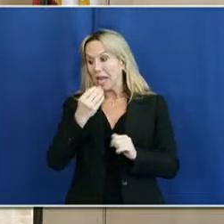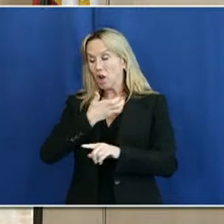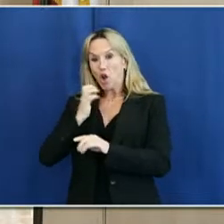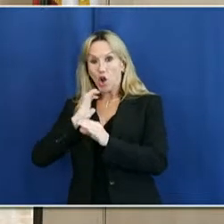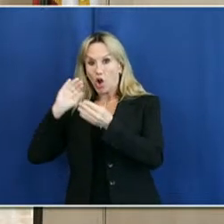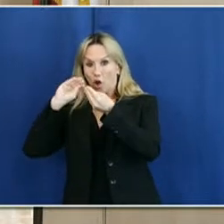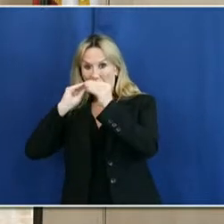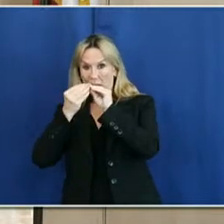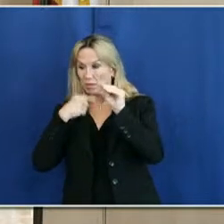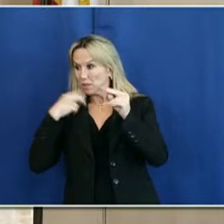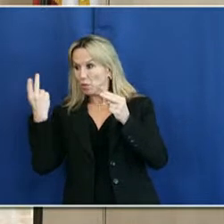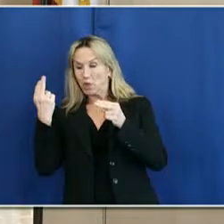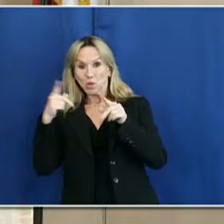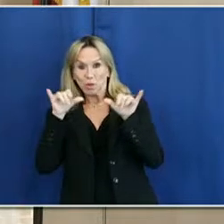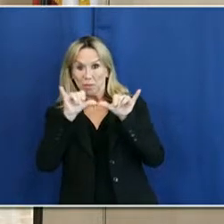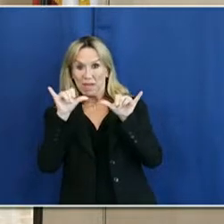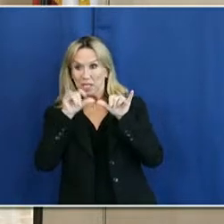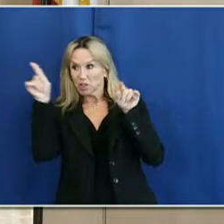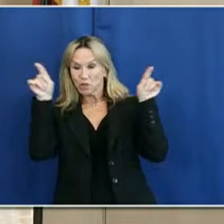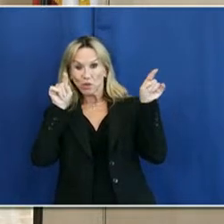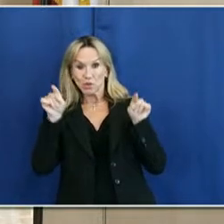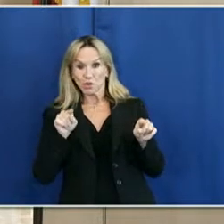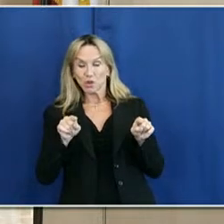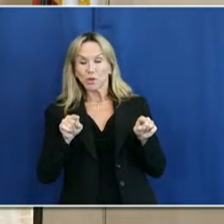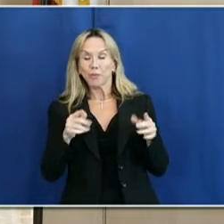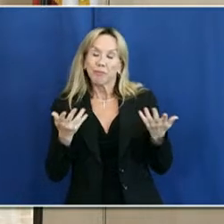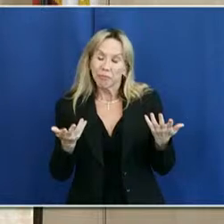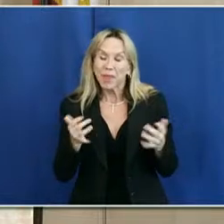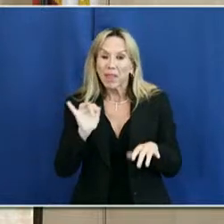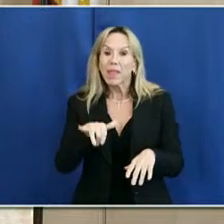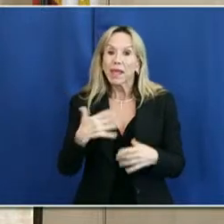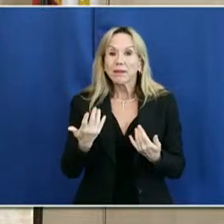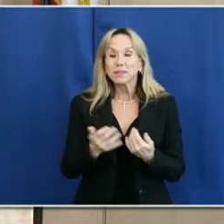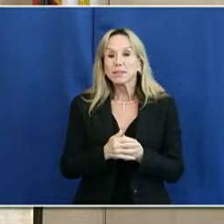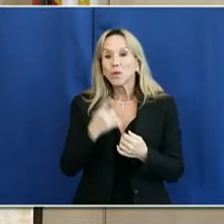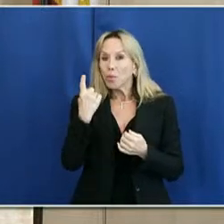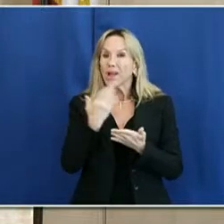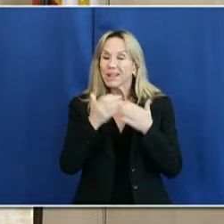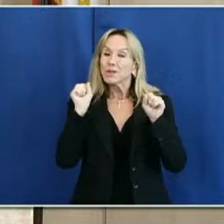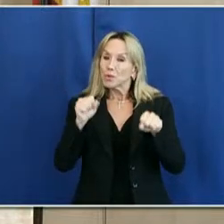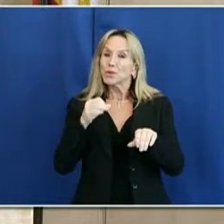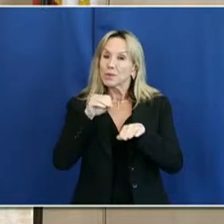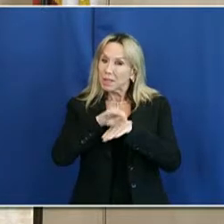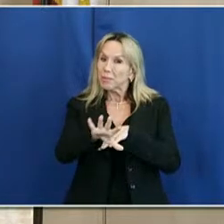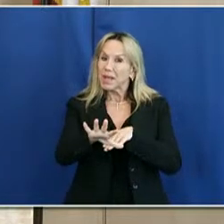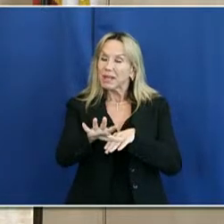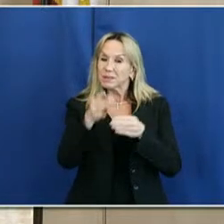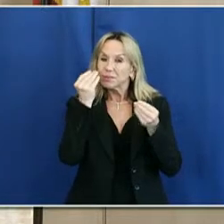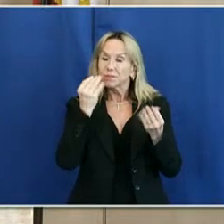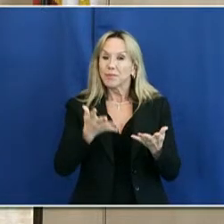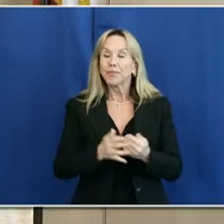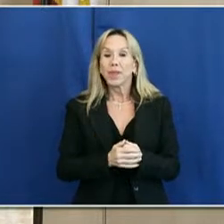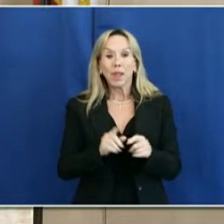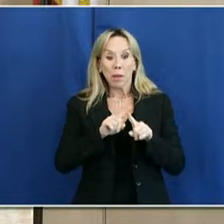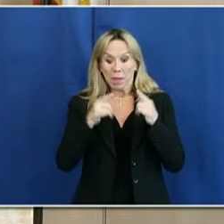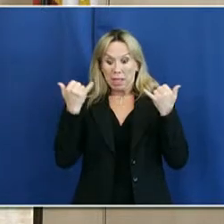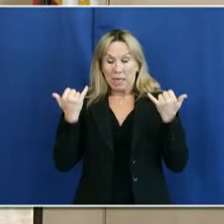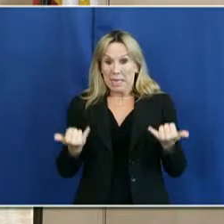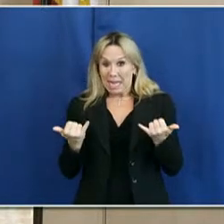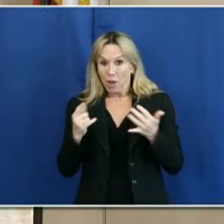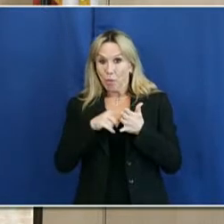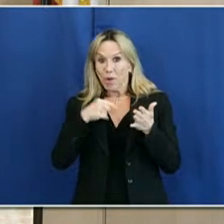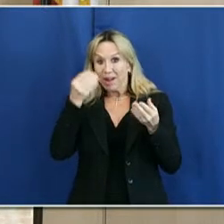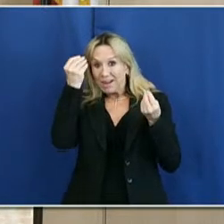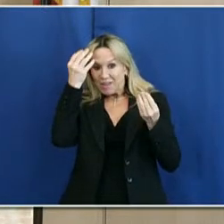are. Now, that's one thing that could have an impact. But right now, what we know